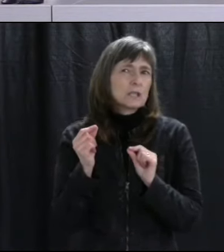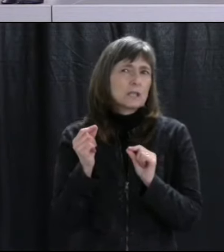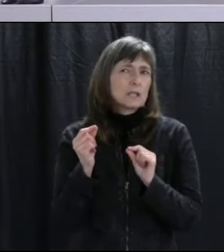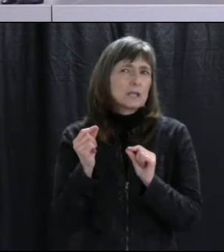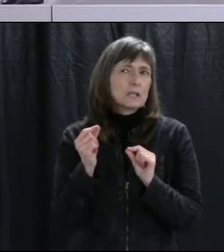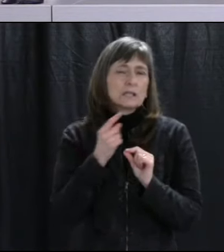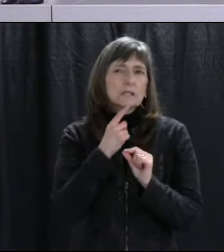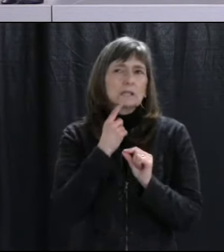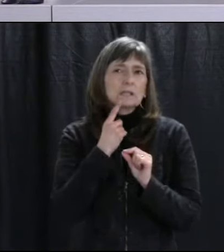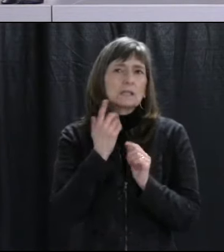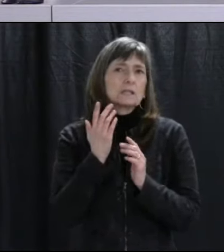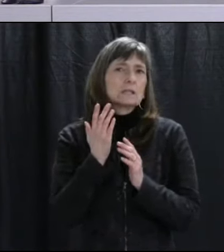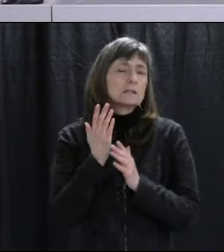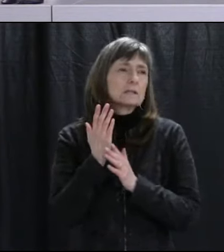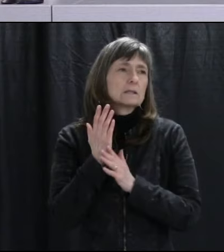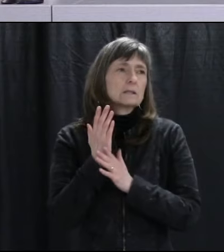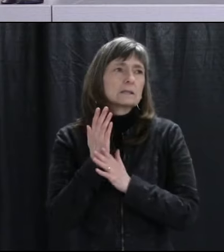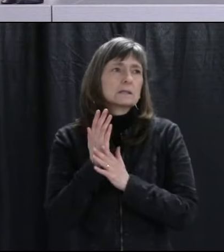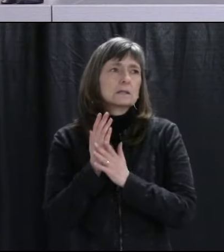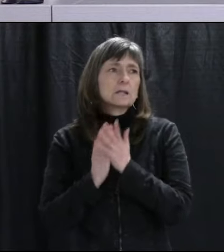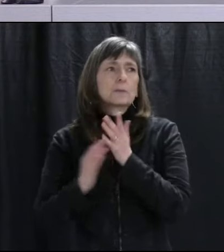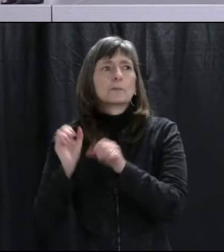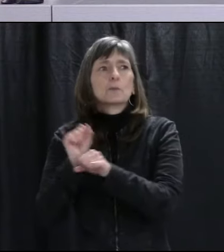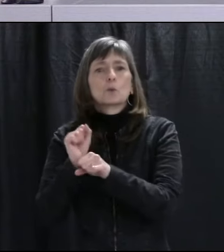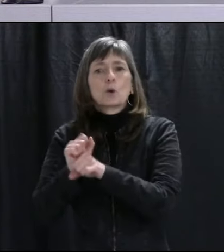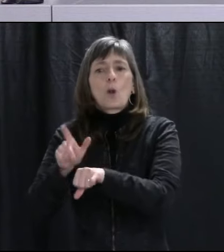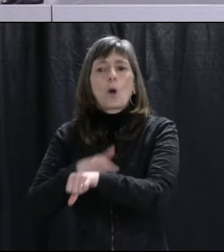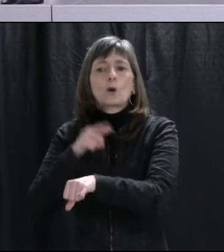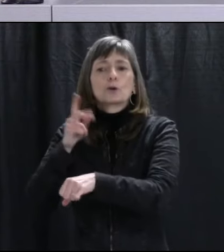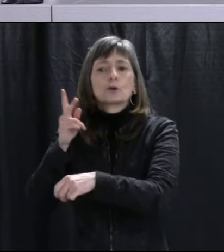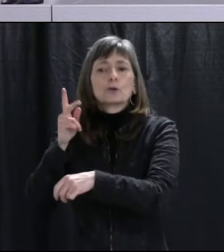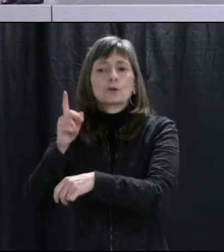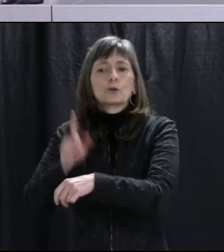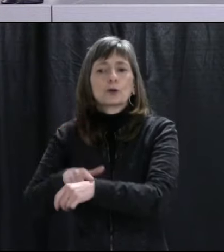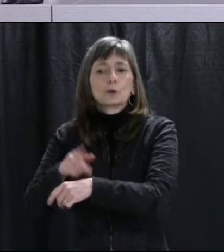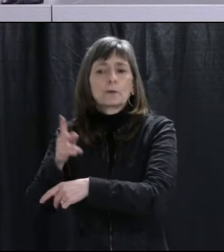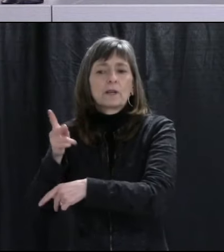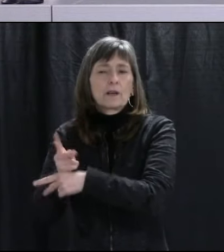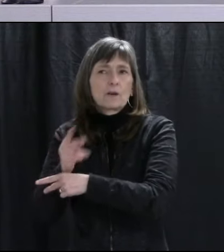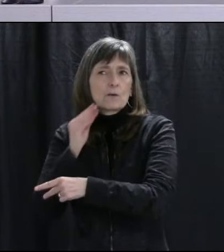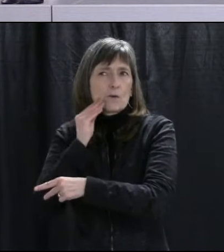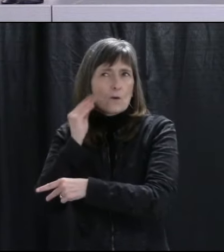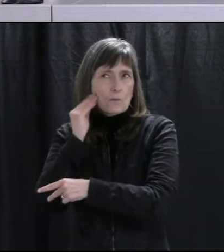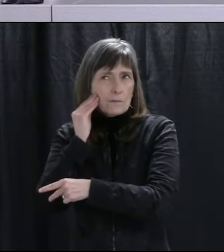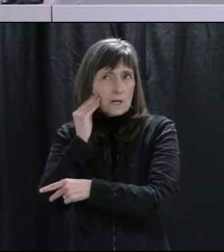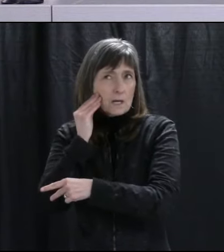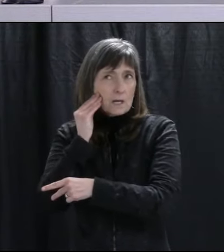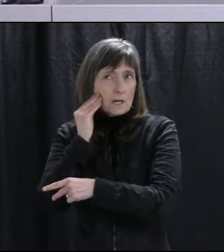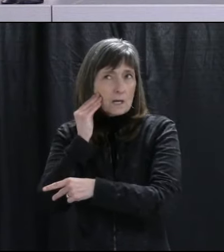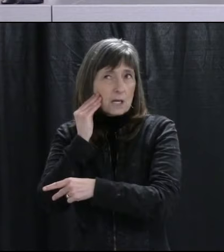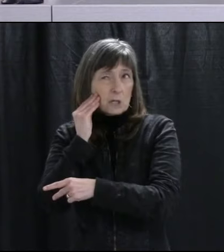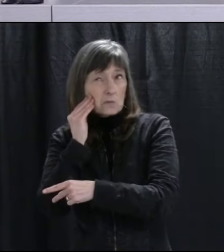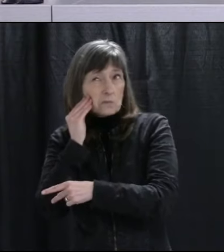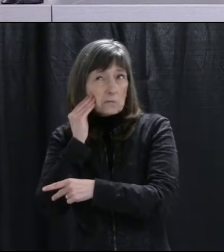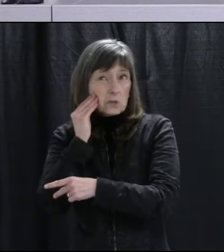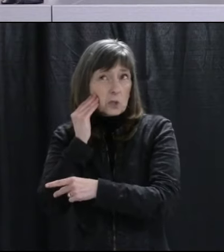those that have tested positive did work at a long-term care home. Can you speak to this, and so if those families have been